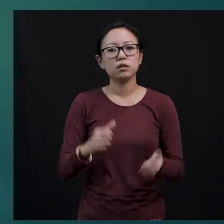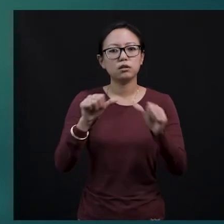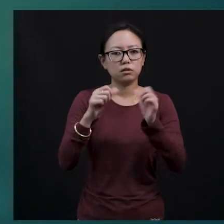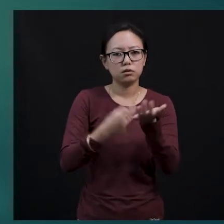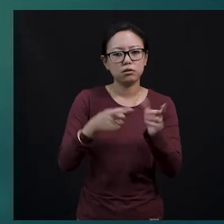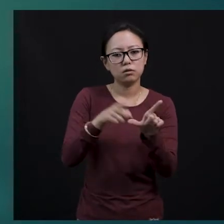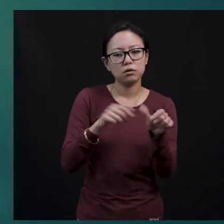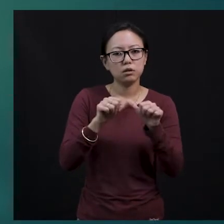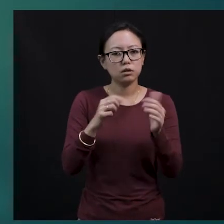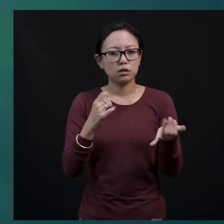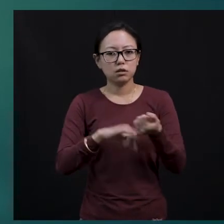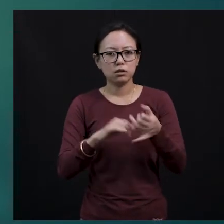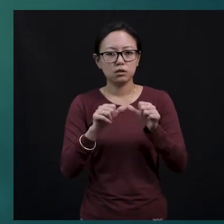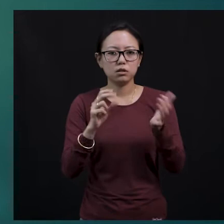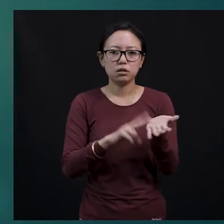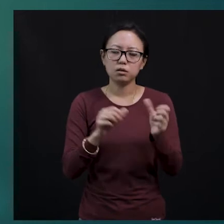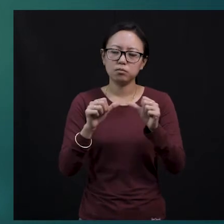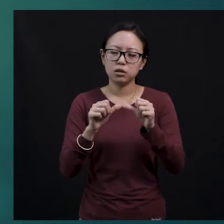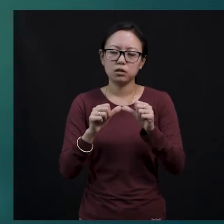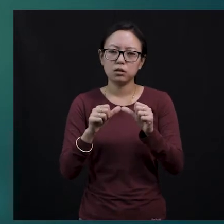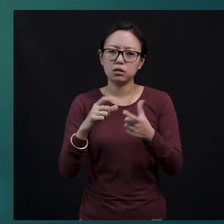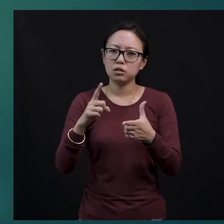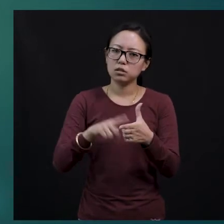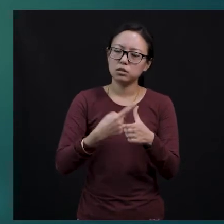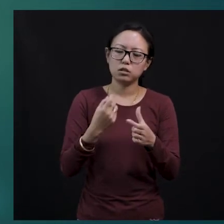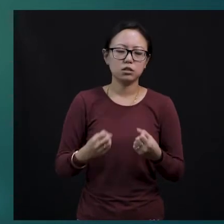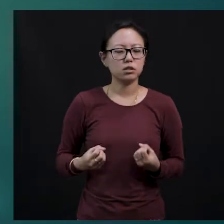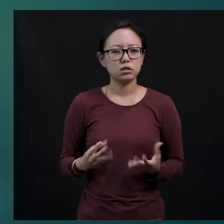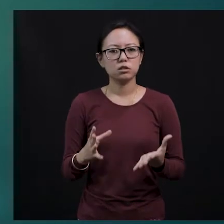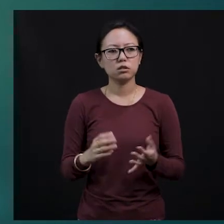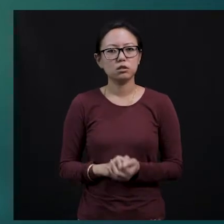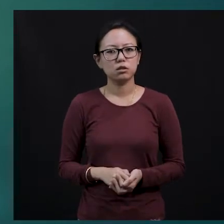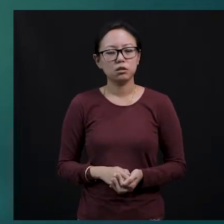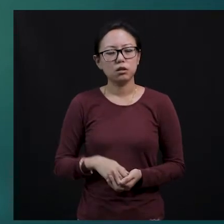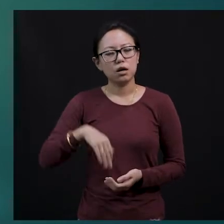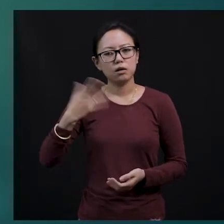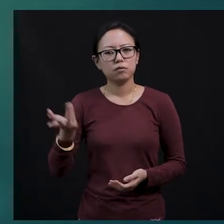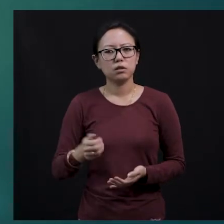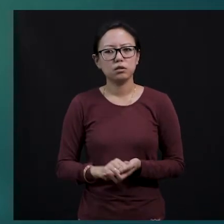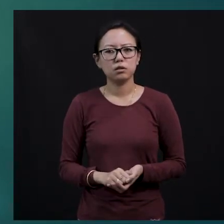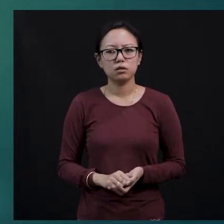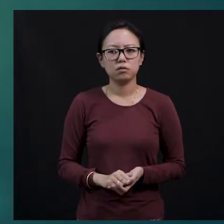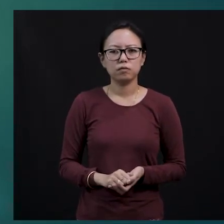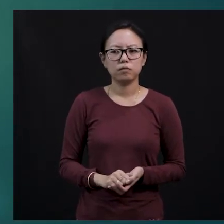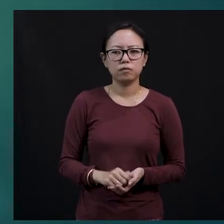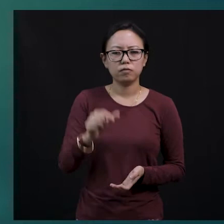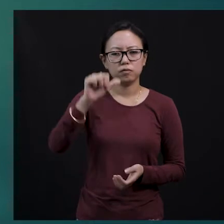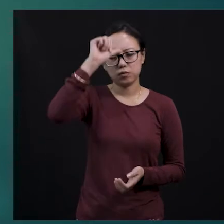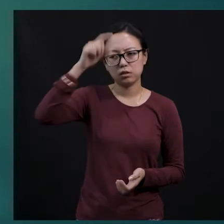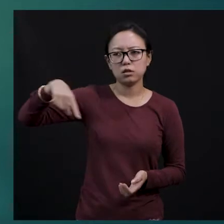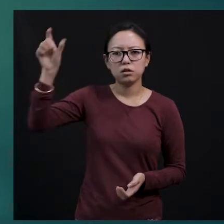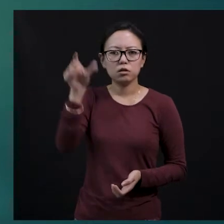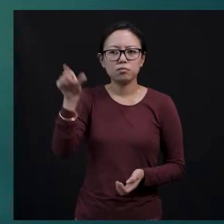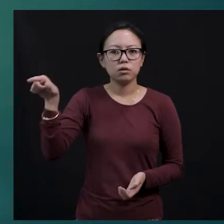being, the scenario of the Indian society changed. Also, a feeling of Swadeshi, also a feeling